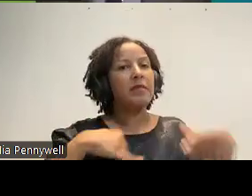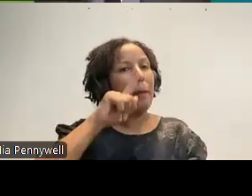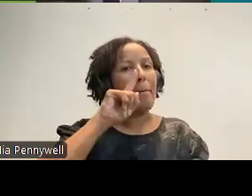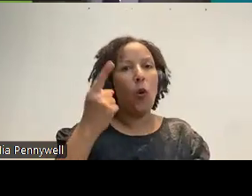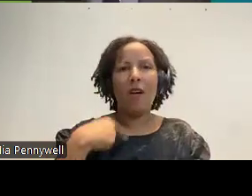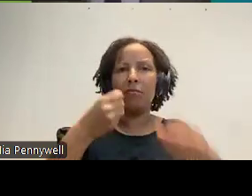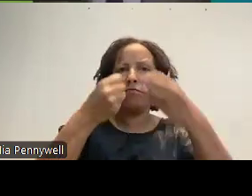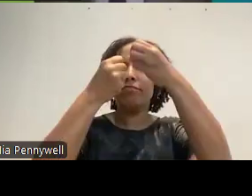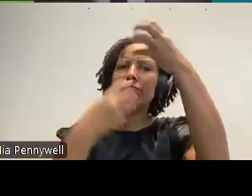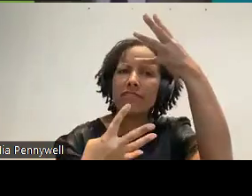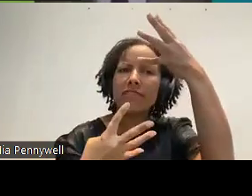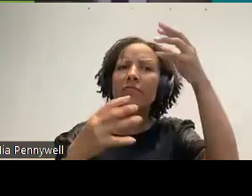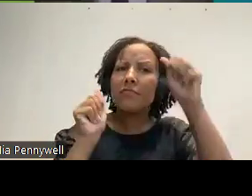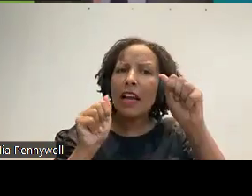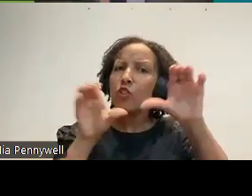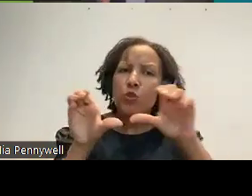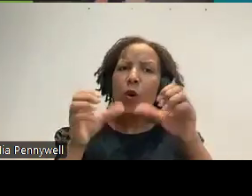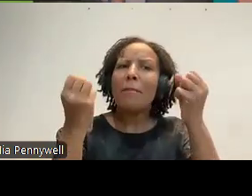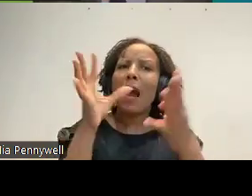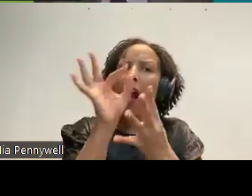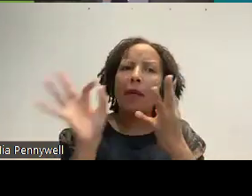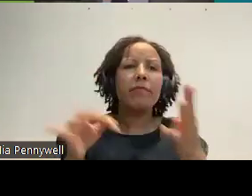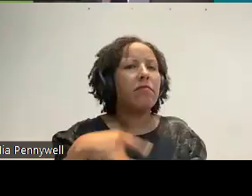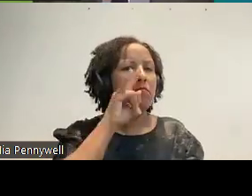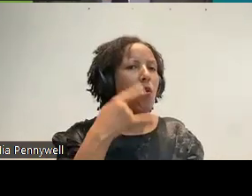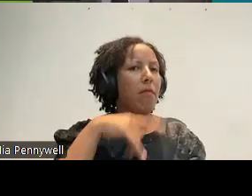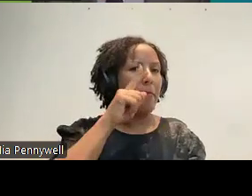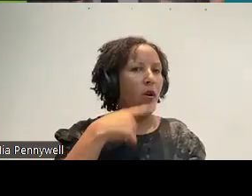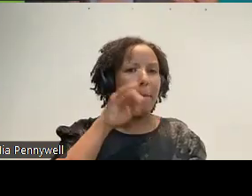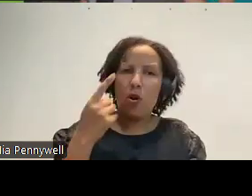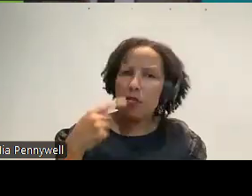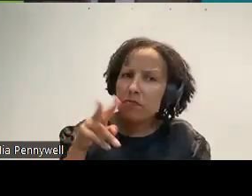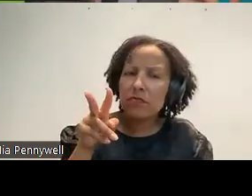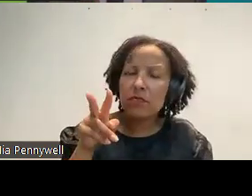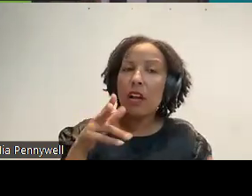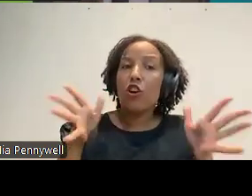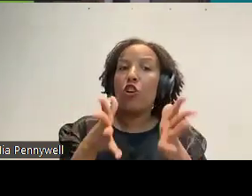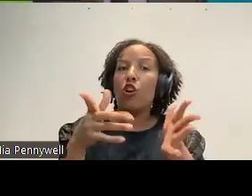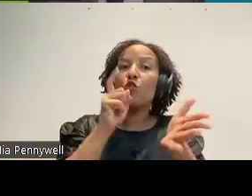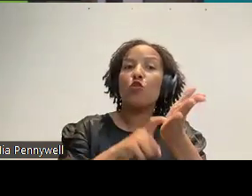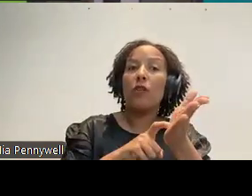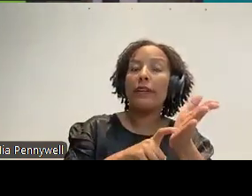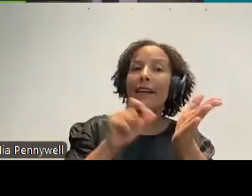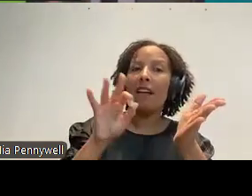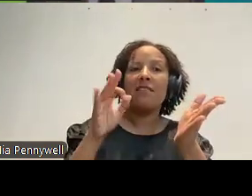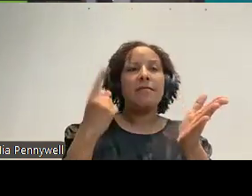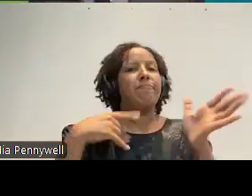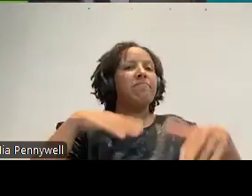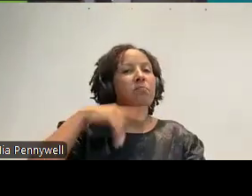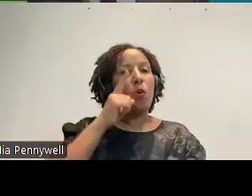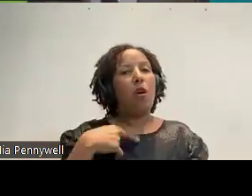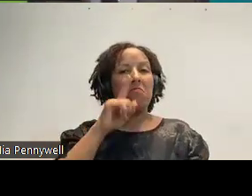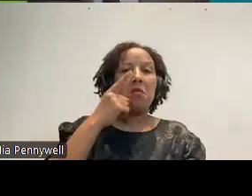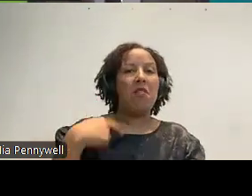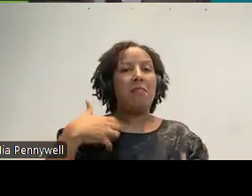of options. So I encourage y'all to note that if somebody's showing up as just bored or angry, then